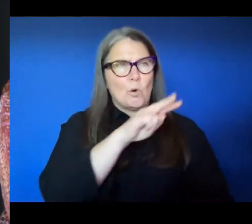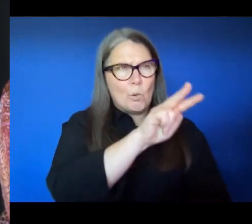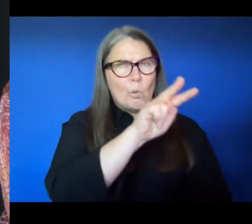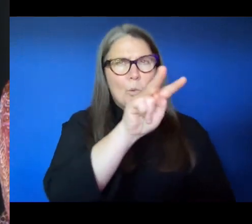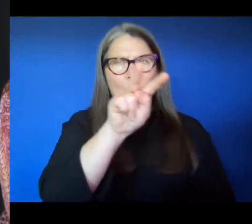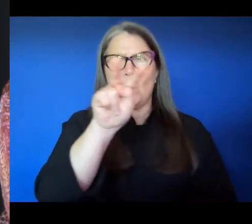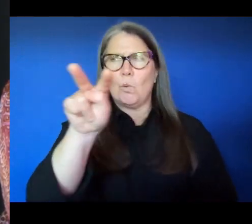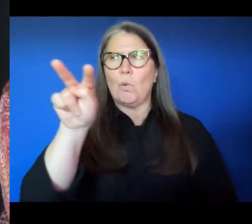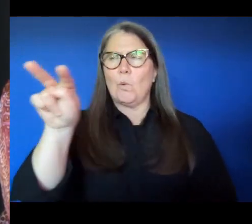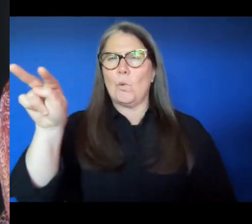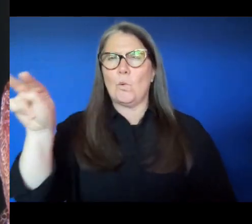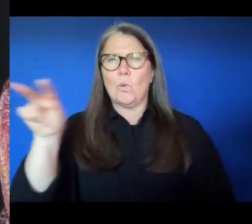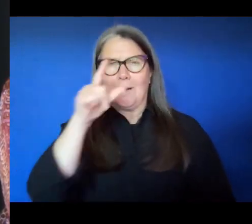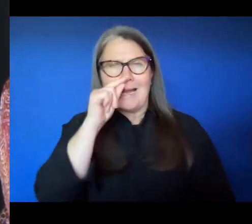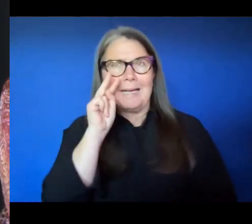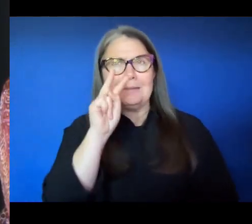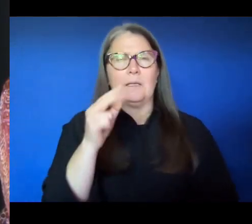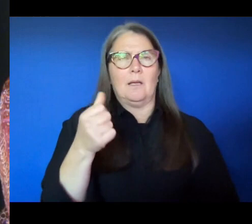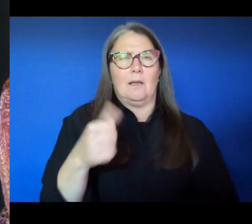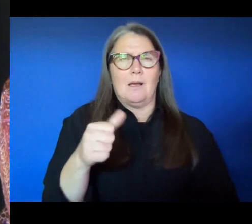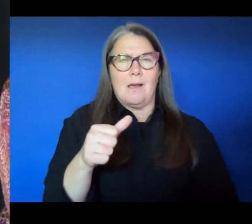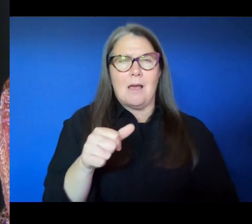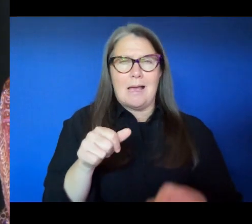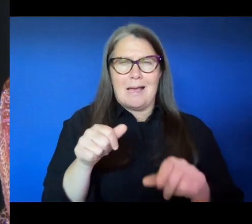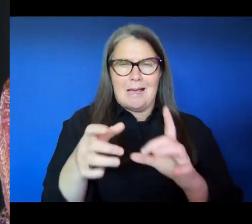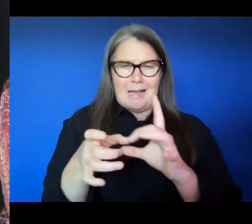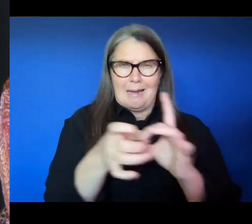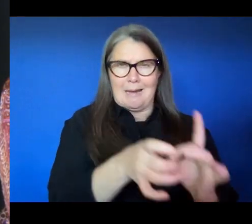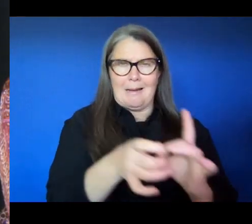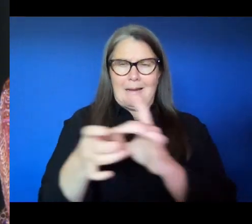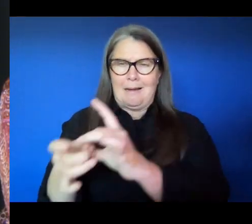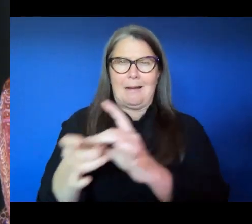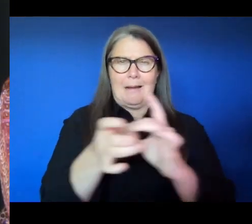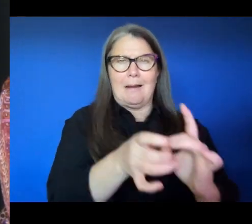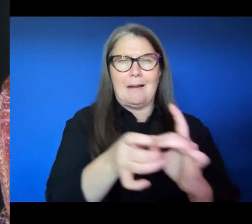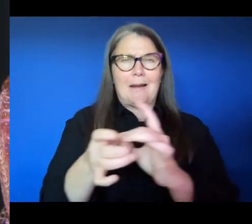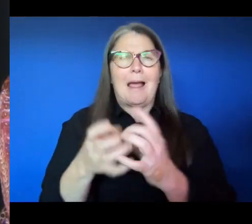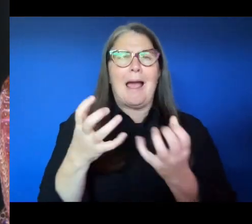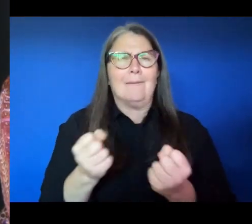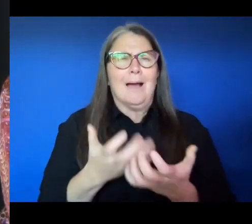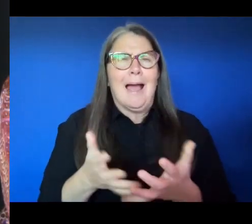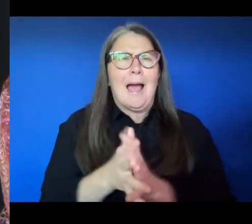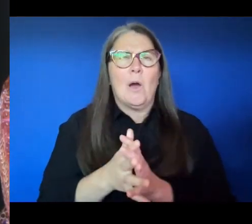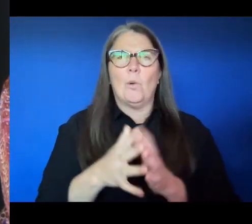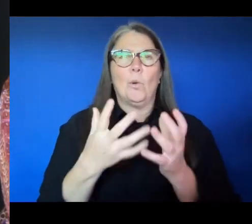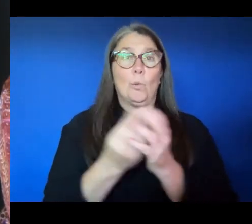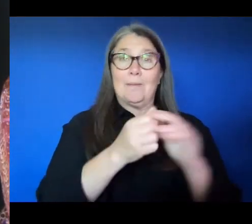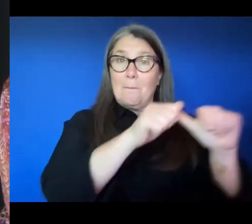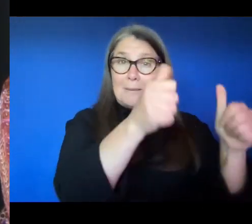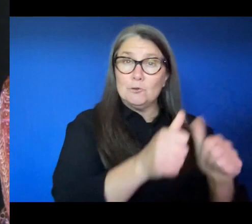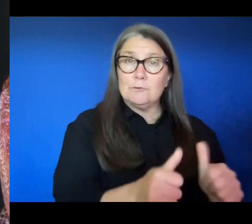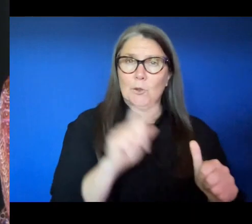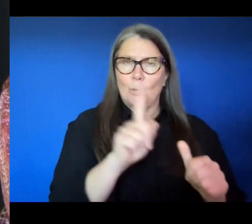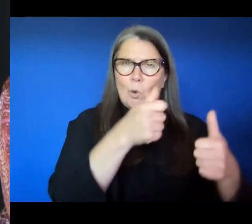and conceptual resonances between your works. So I'd love to kind of maybe hear a little